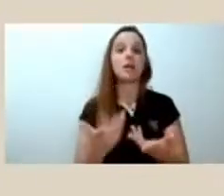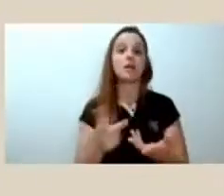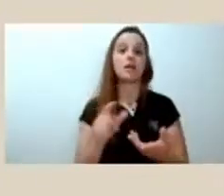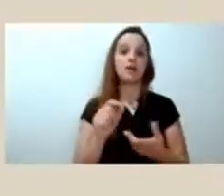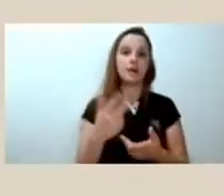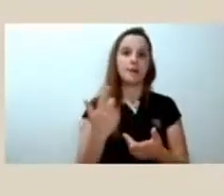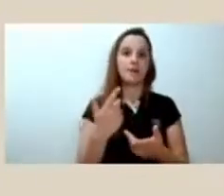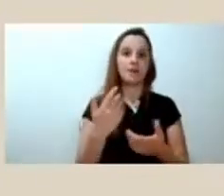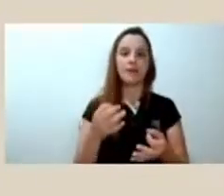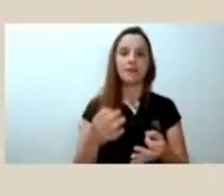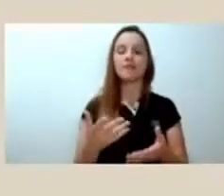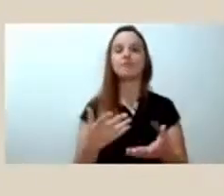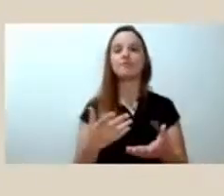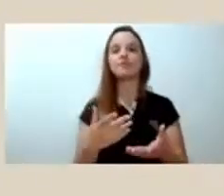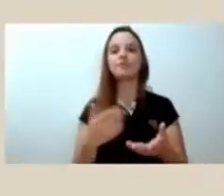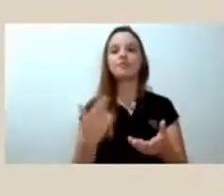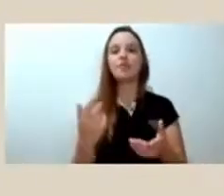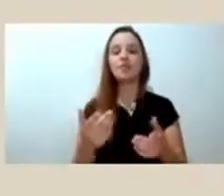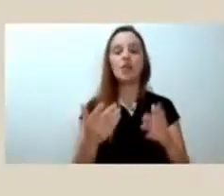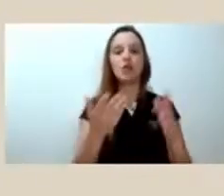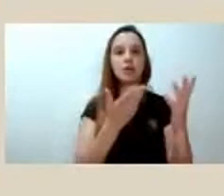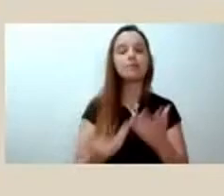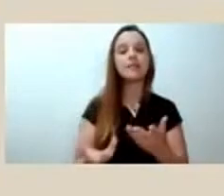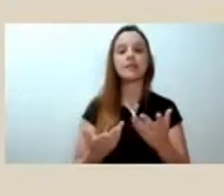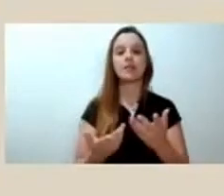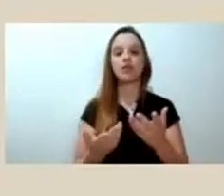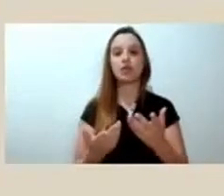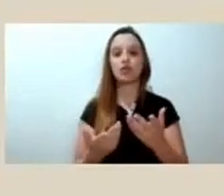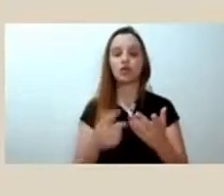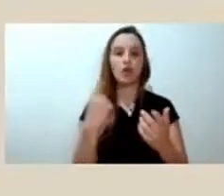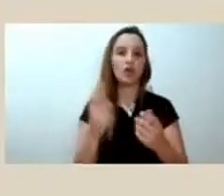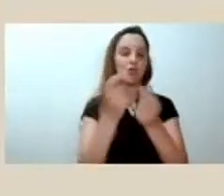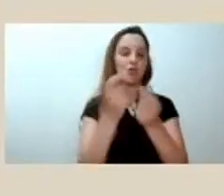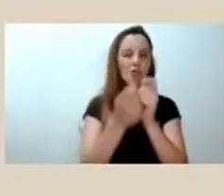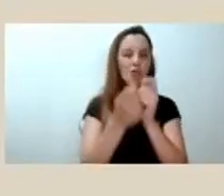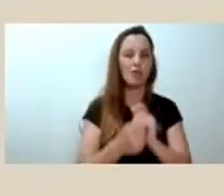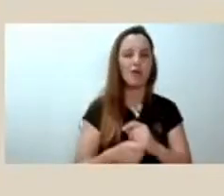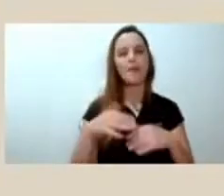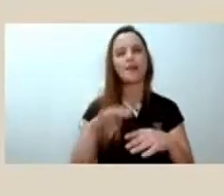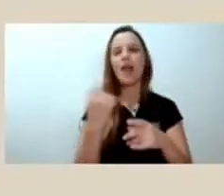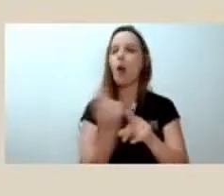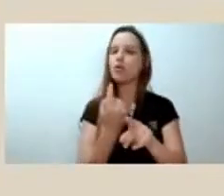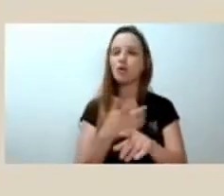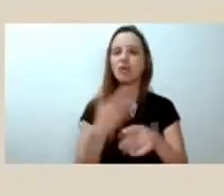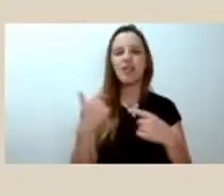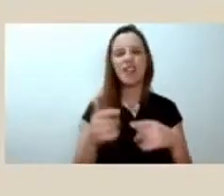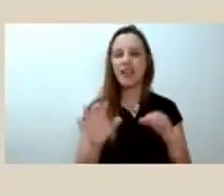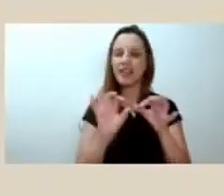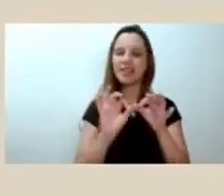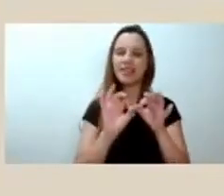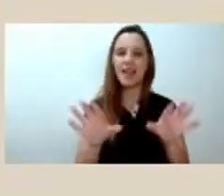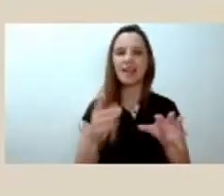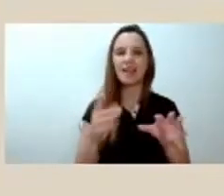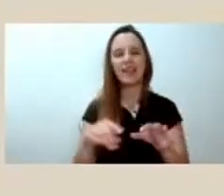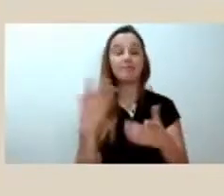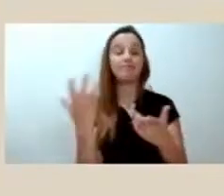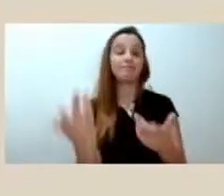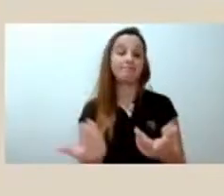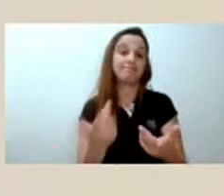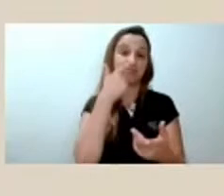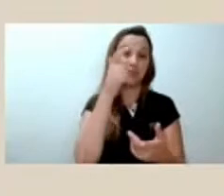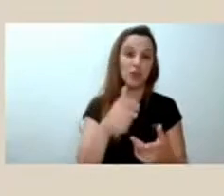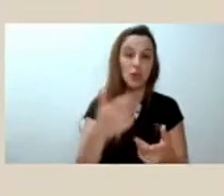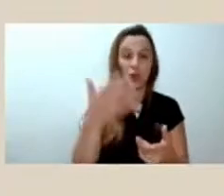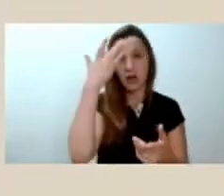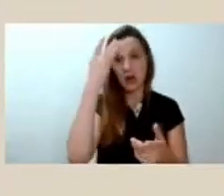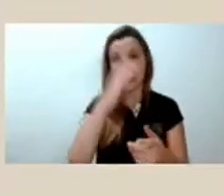struck at some of the similarities. So certainly, as a neuroscientist who studies learning, if you want to extinguish